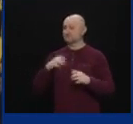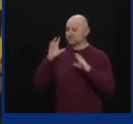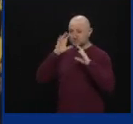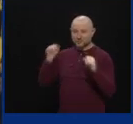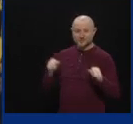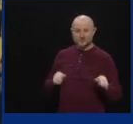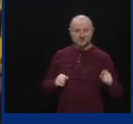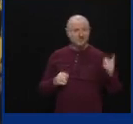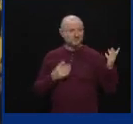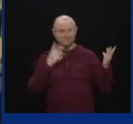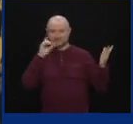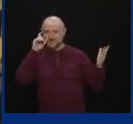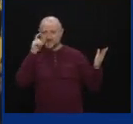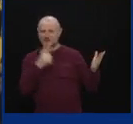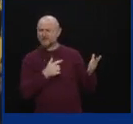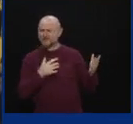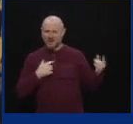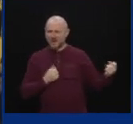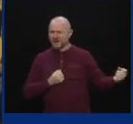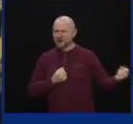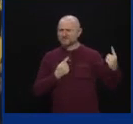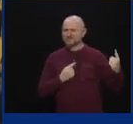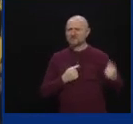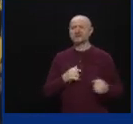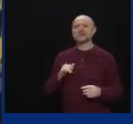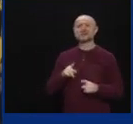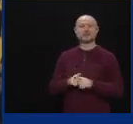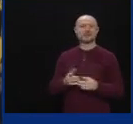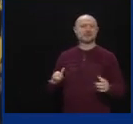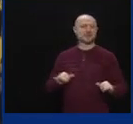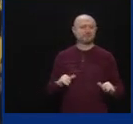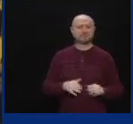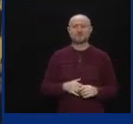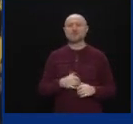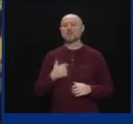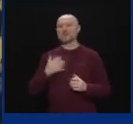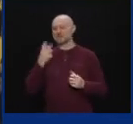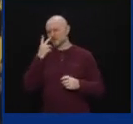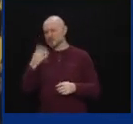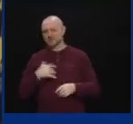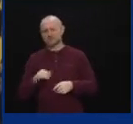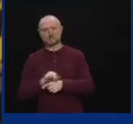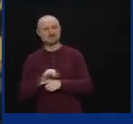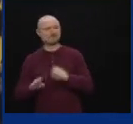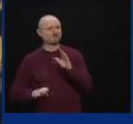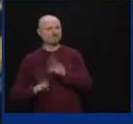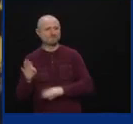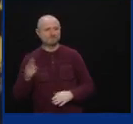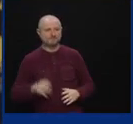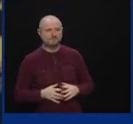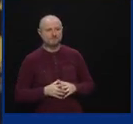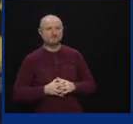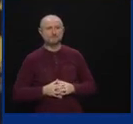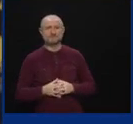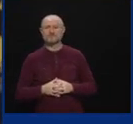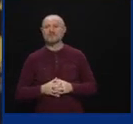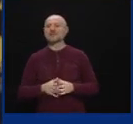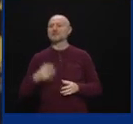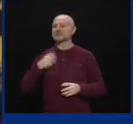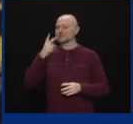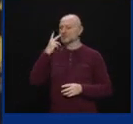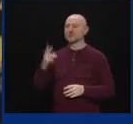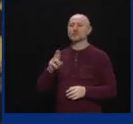and sees this and wants this to just explode as a burgeoning industry for us here in our country, to give us